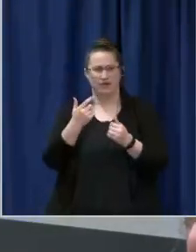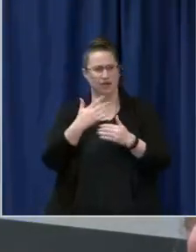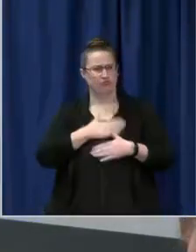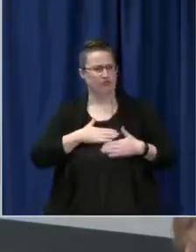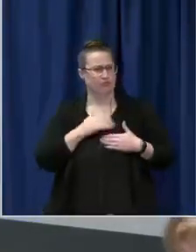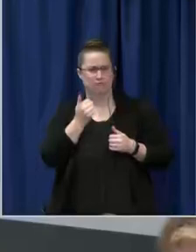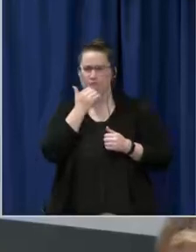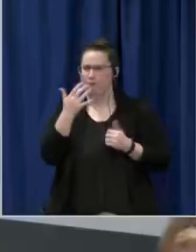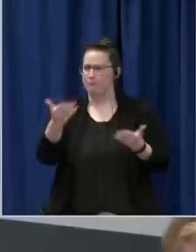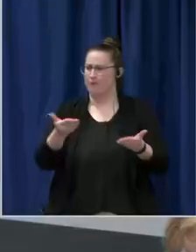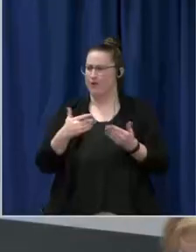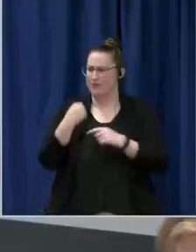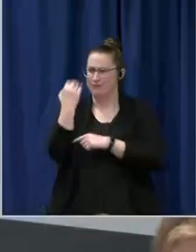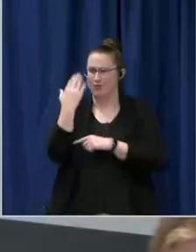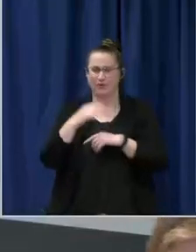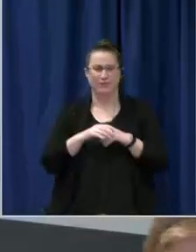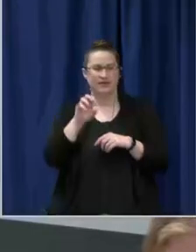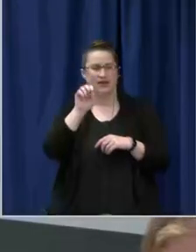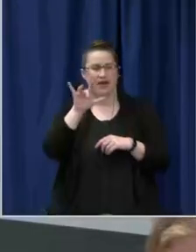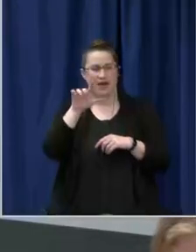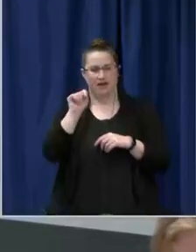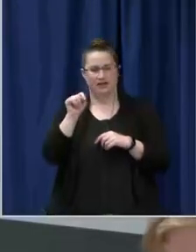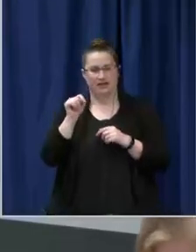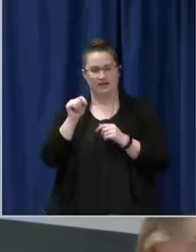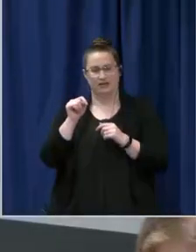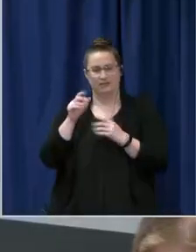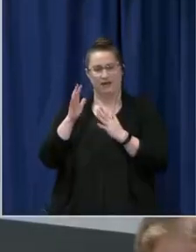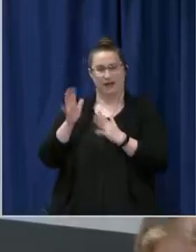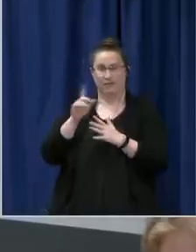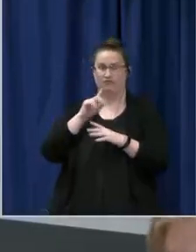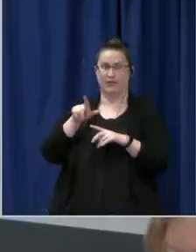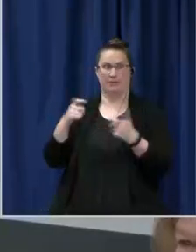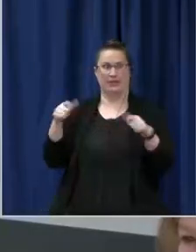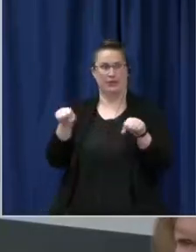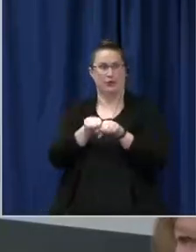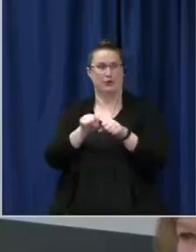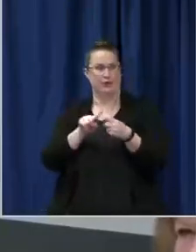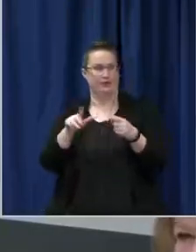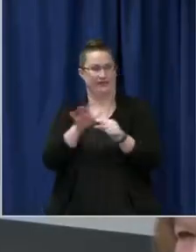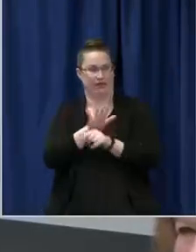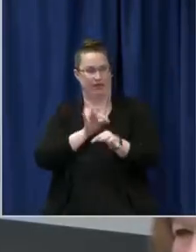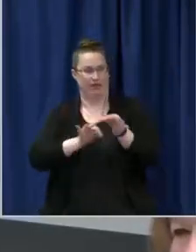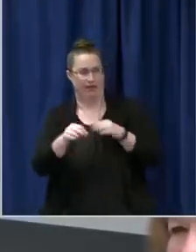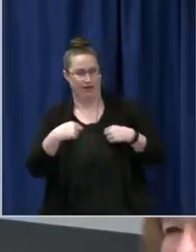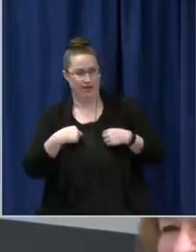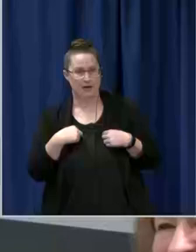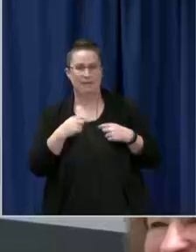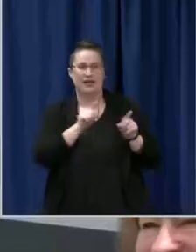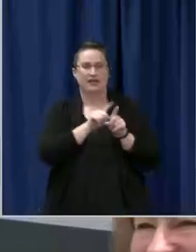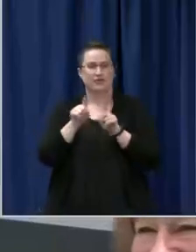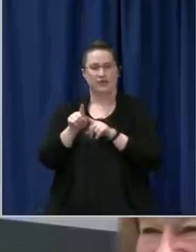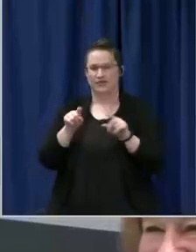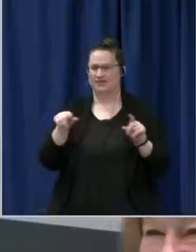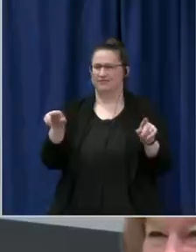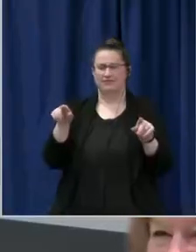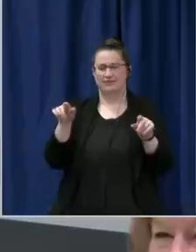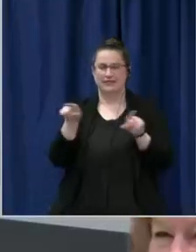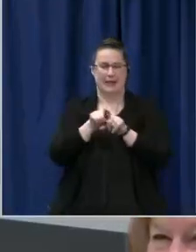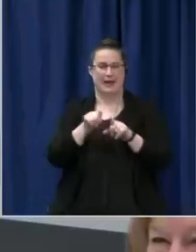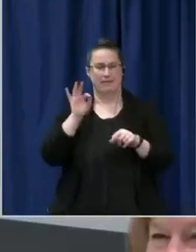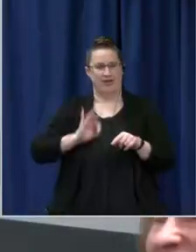morning. Elliot left behind some pretty big shoes to fill, but he also had the same advantages I do of an excellent team at the